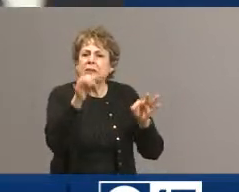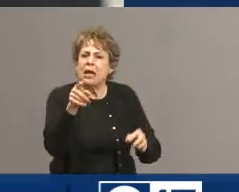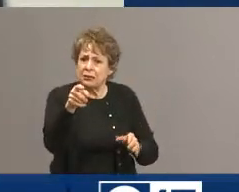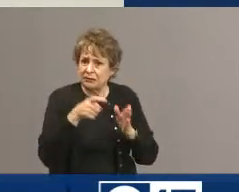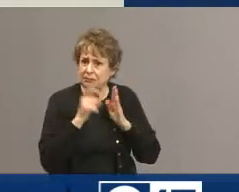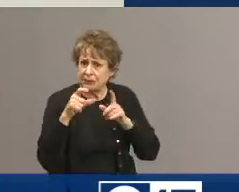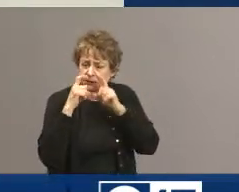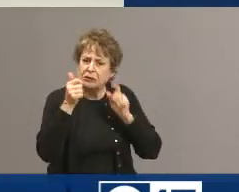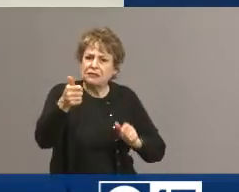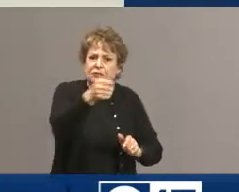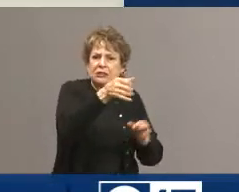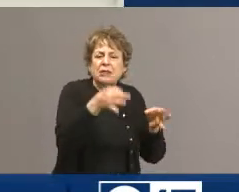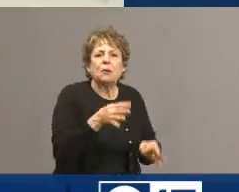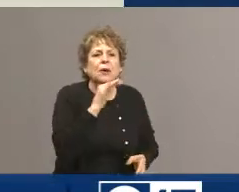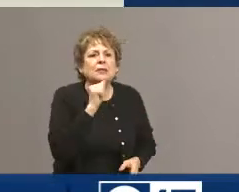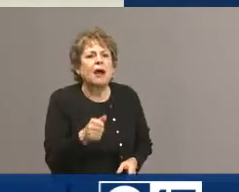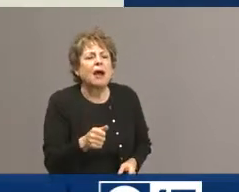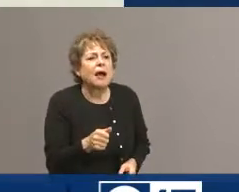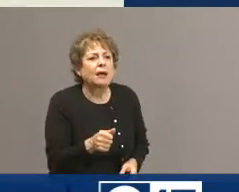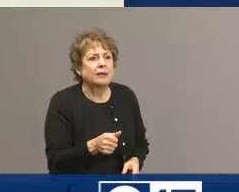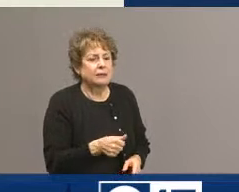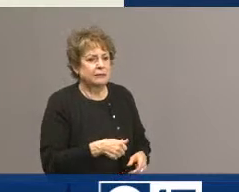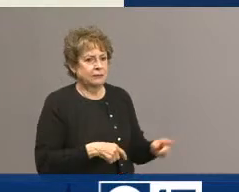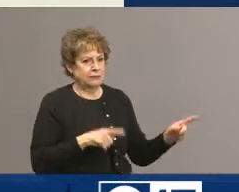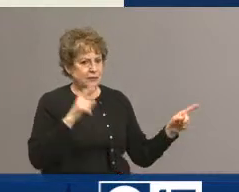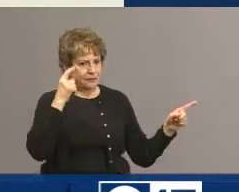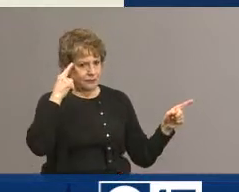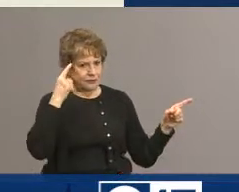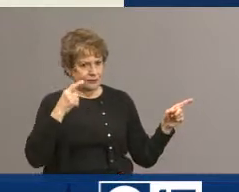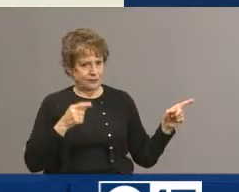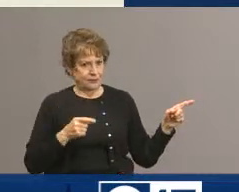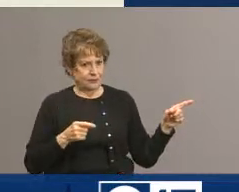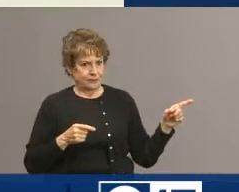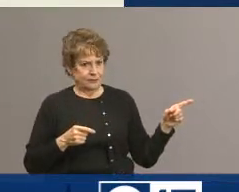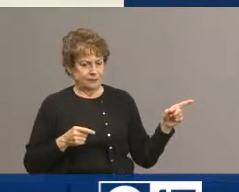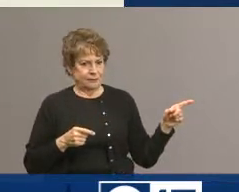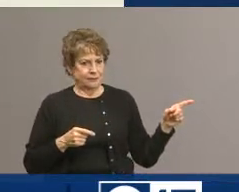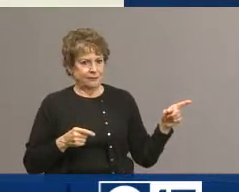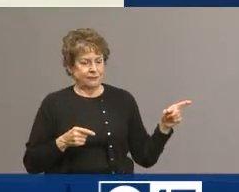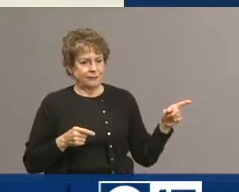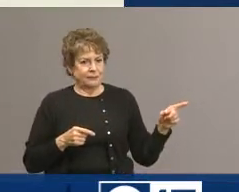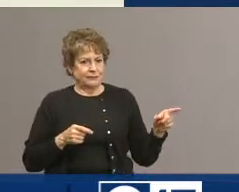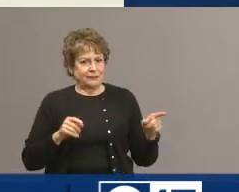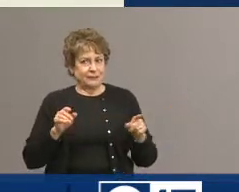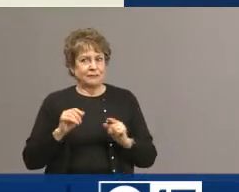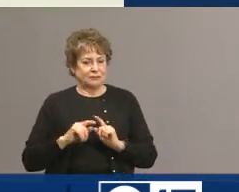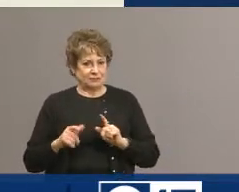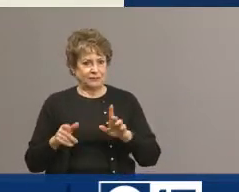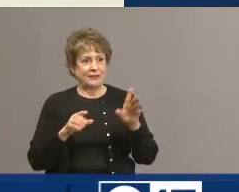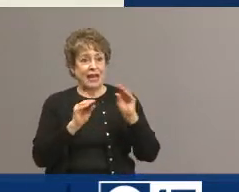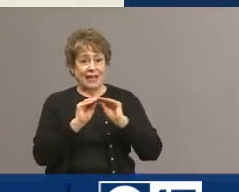me. She informs me on public health, and masks are a good idea.